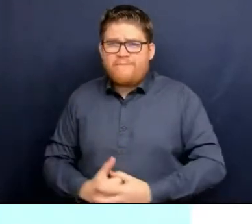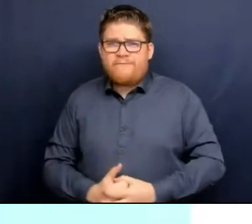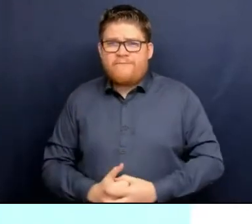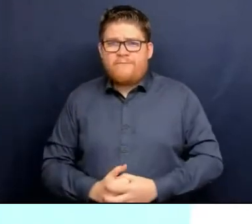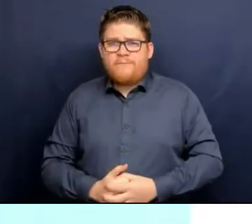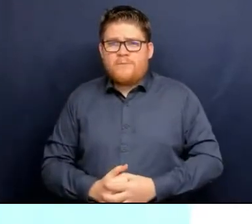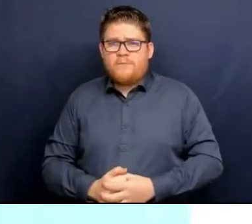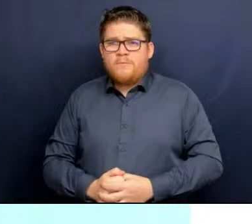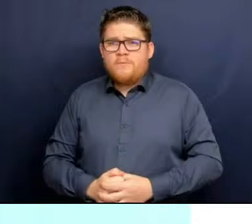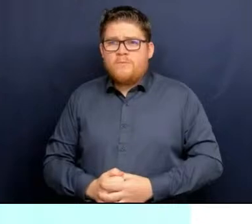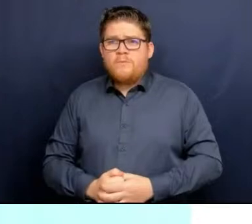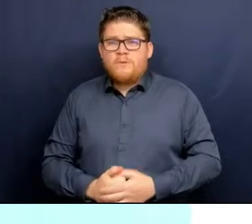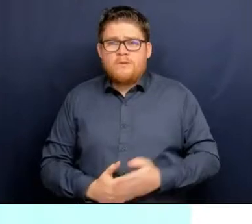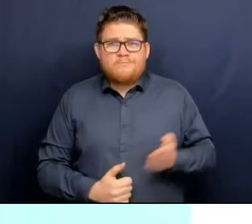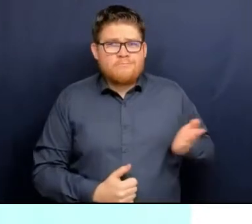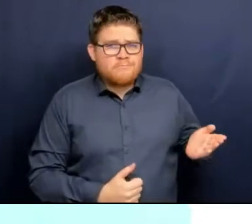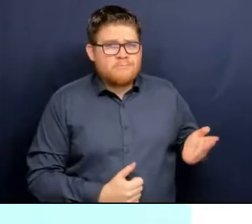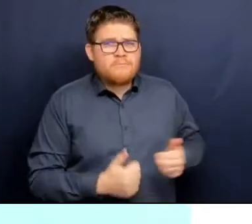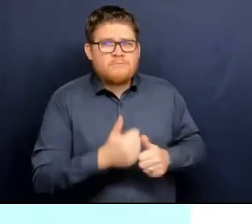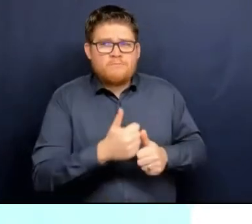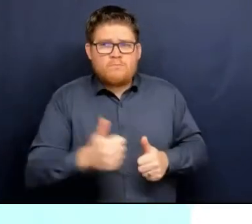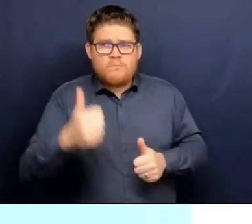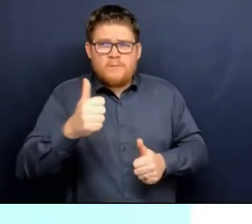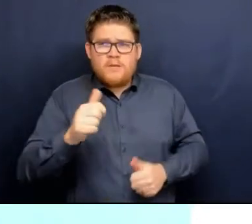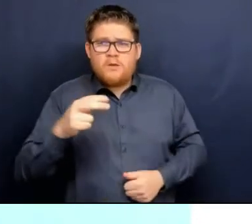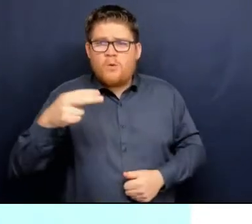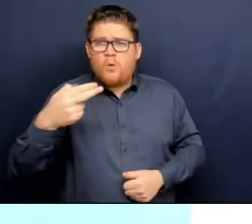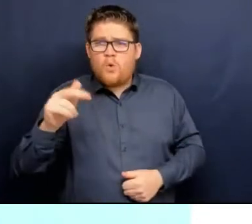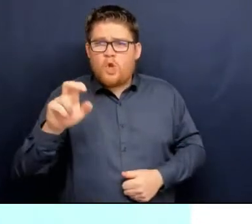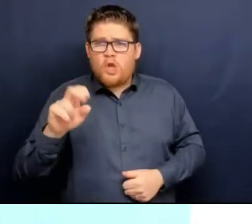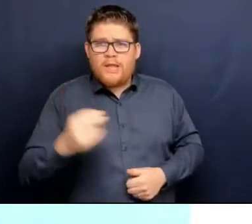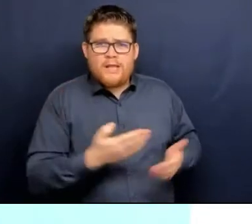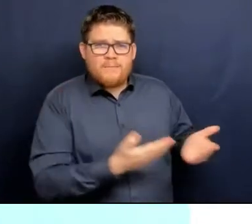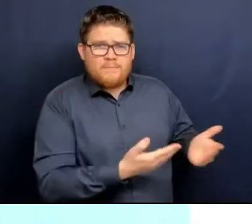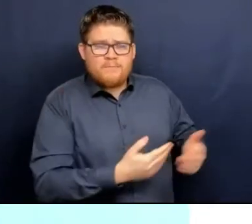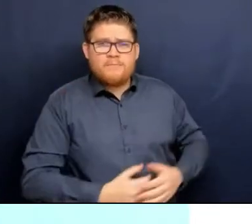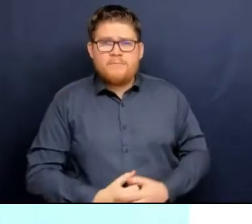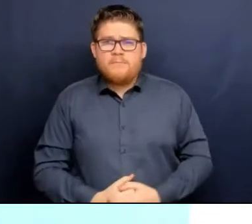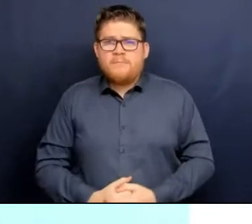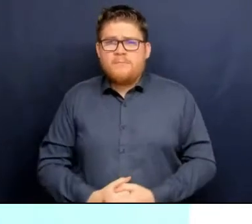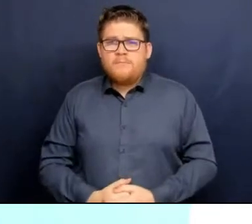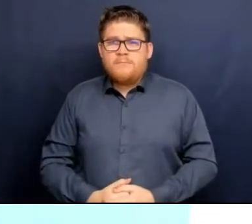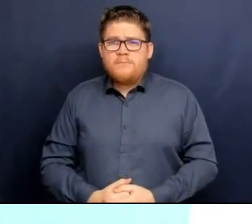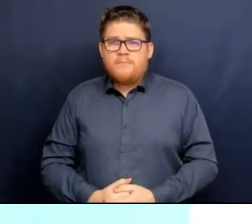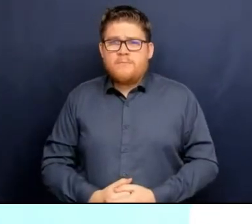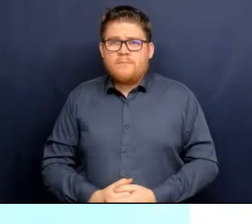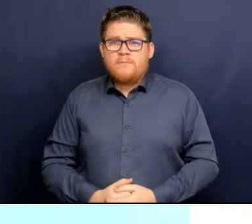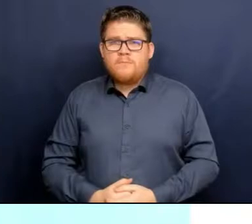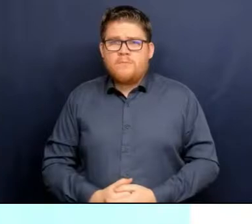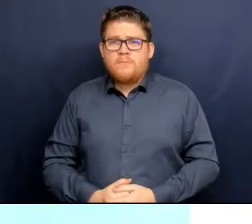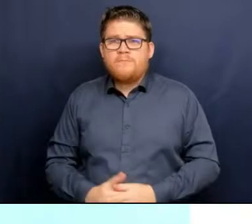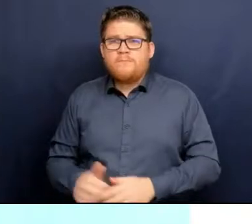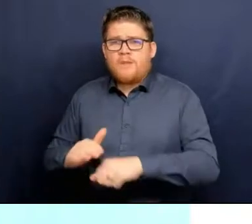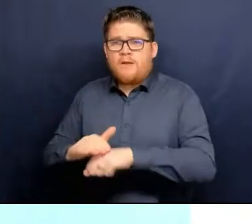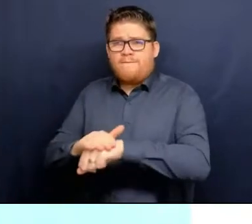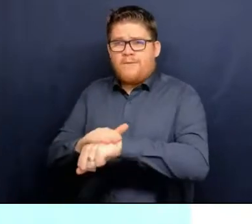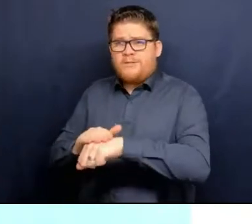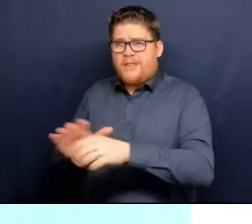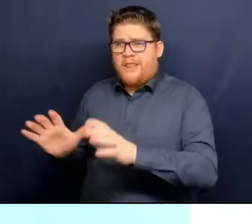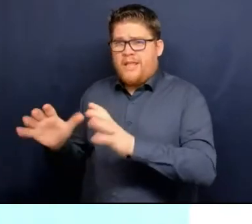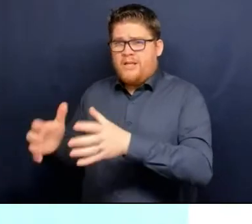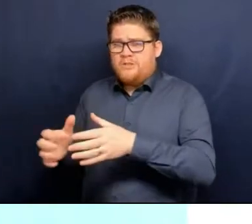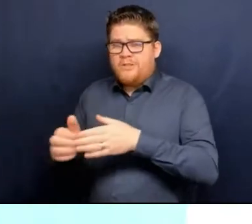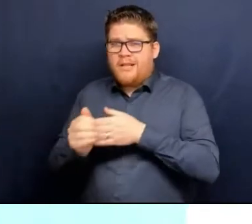Here with us are representatives from a number of organizations. The First Nation Leadership Council includes the BC Assembly of